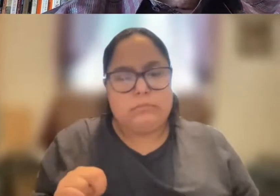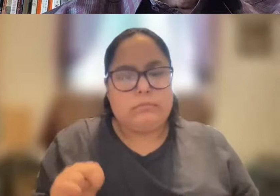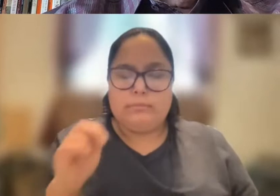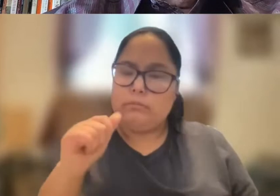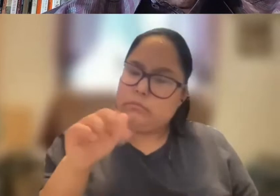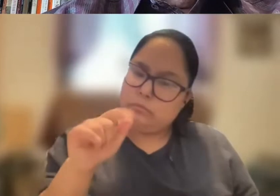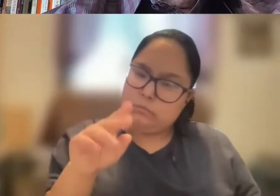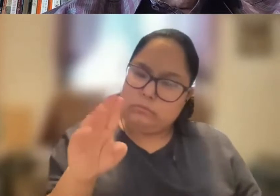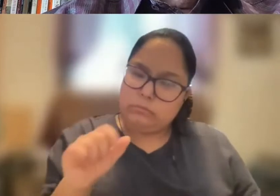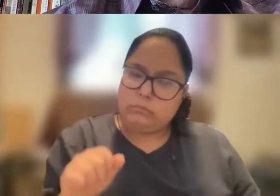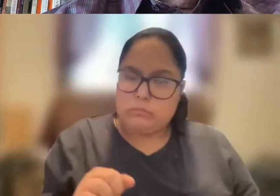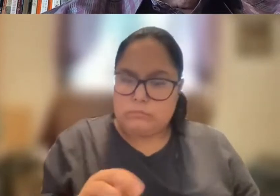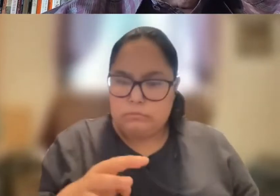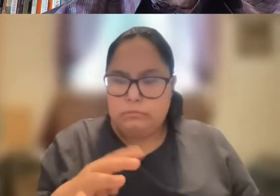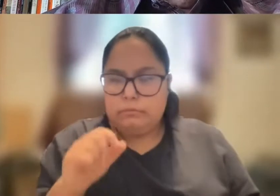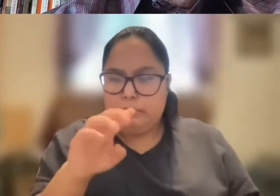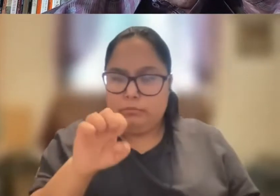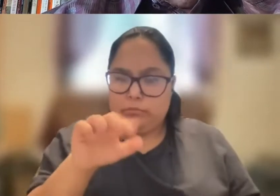at Edmonton Police Service.